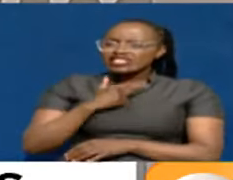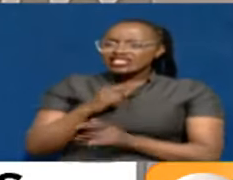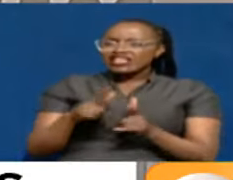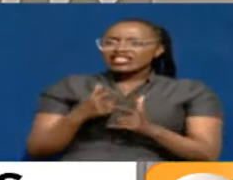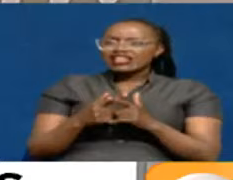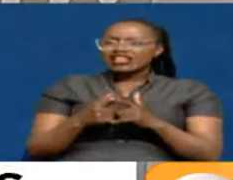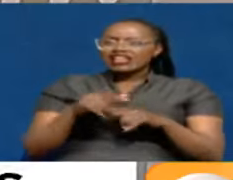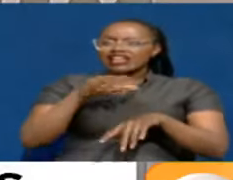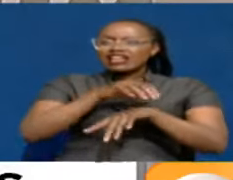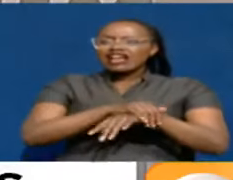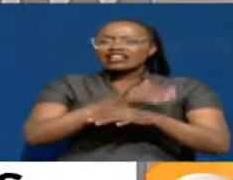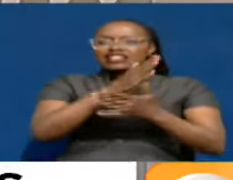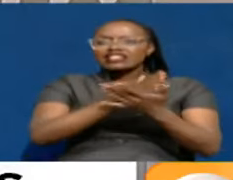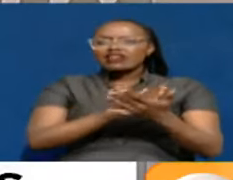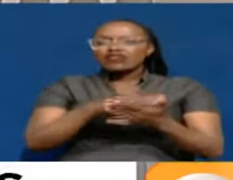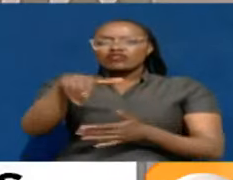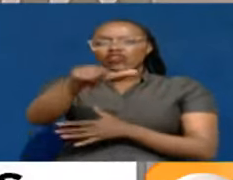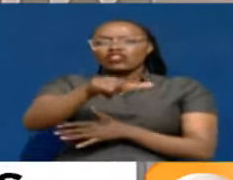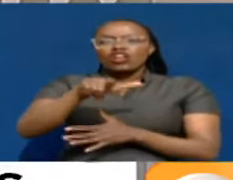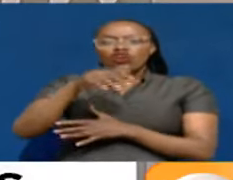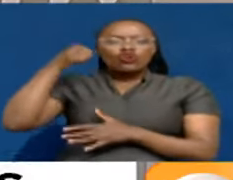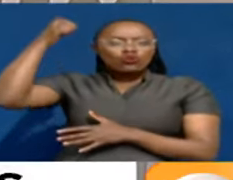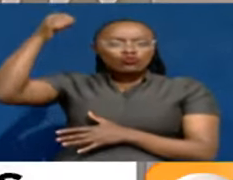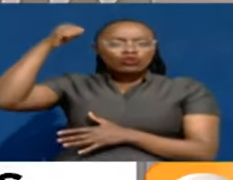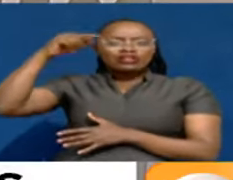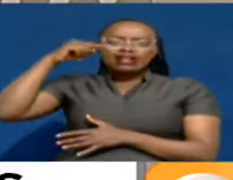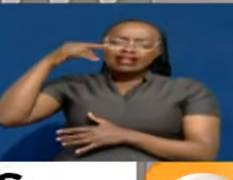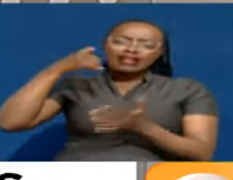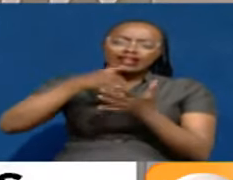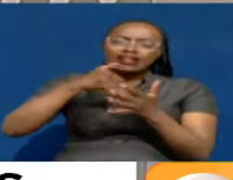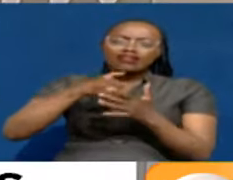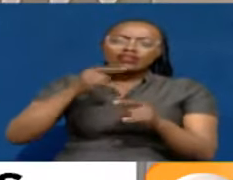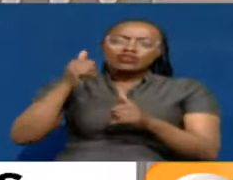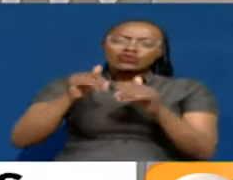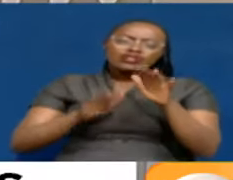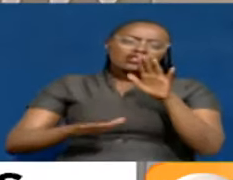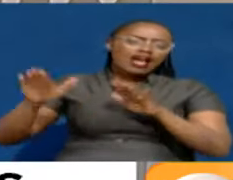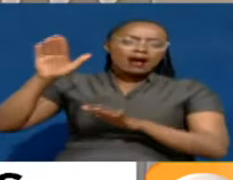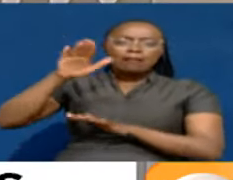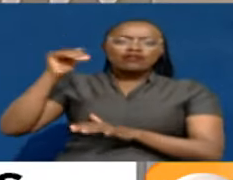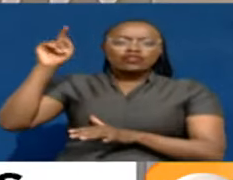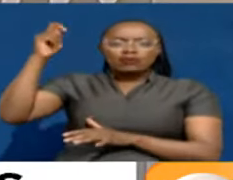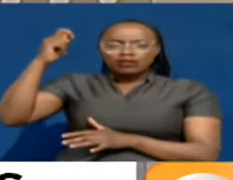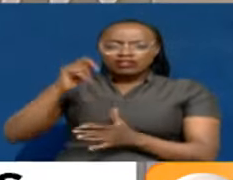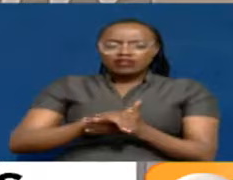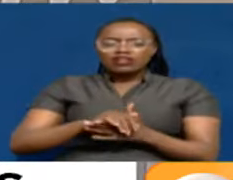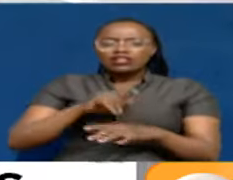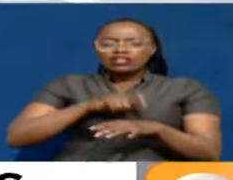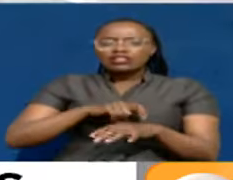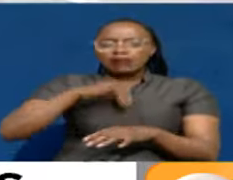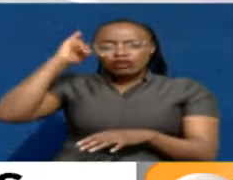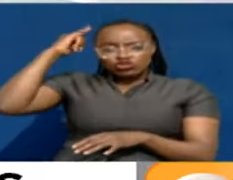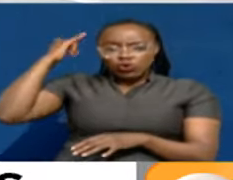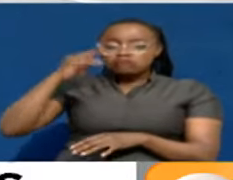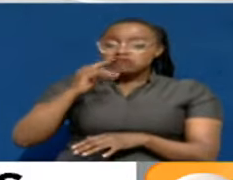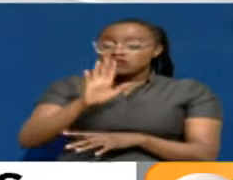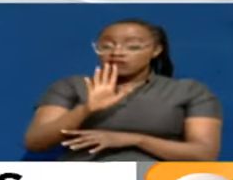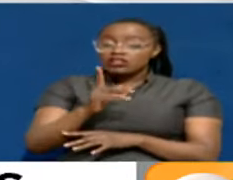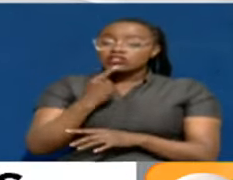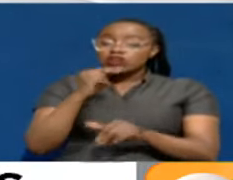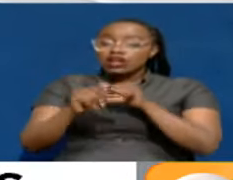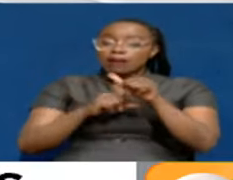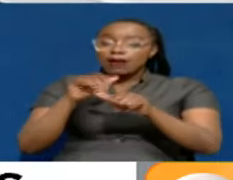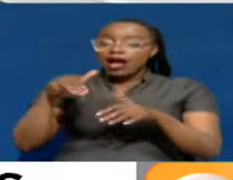then gets embroiled in some very local politics that surely should be above the president. When Joe spoke about, actually, one second, he spoke about